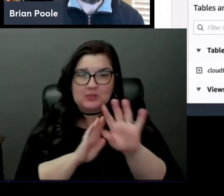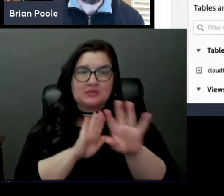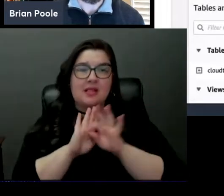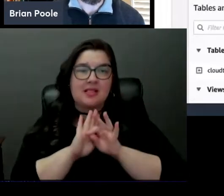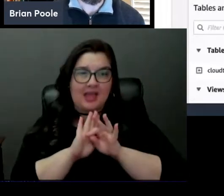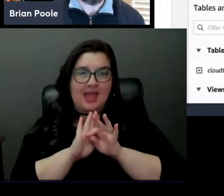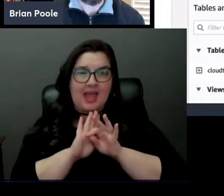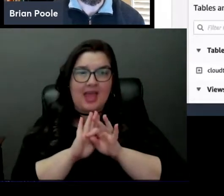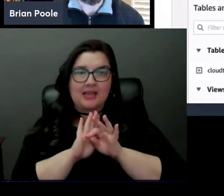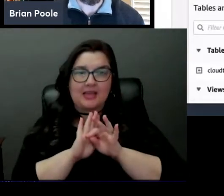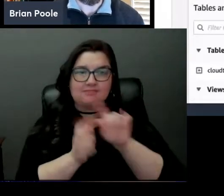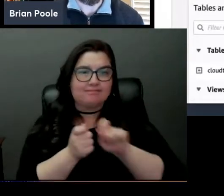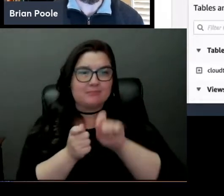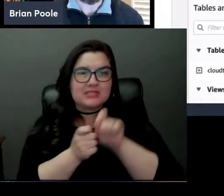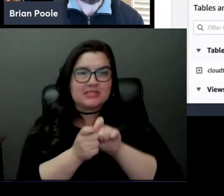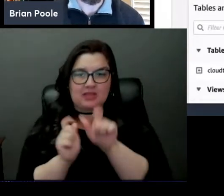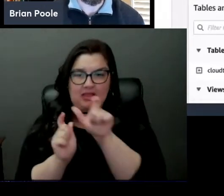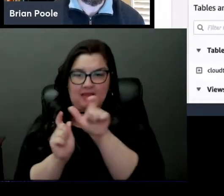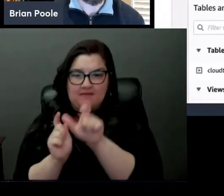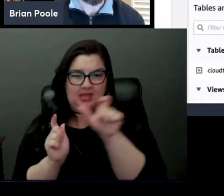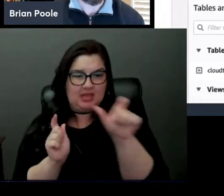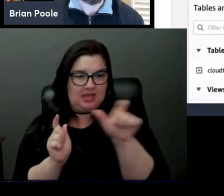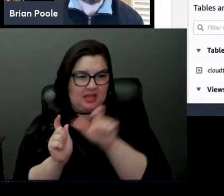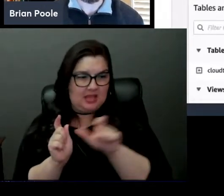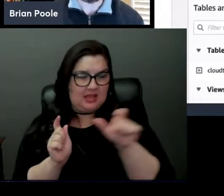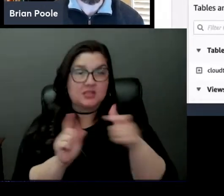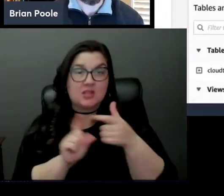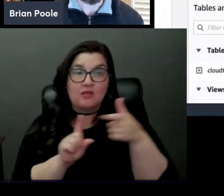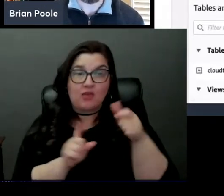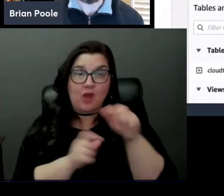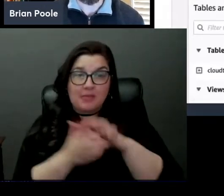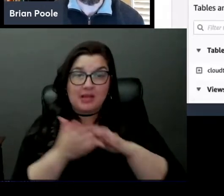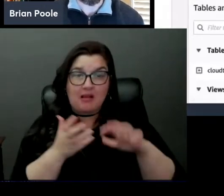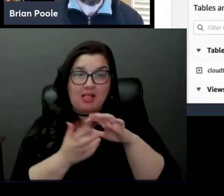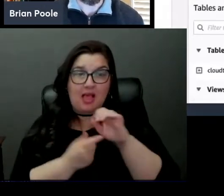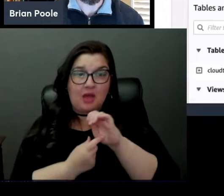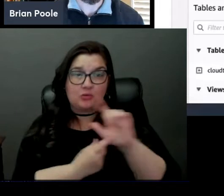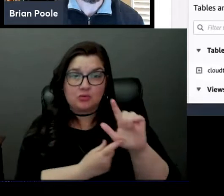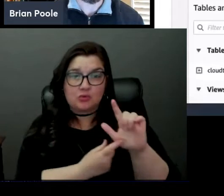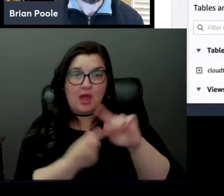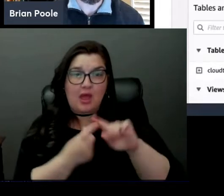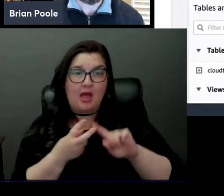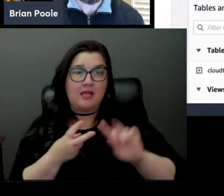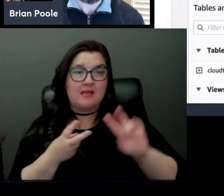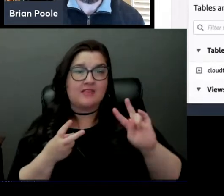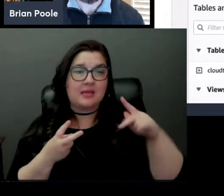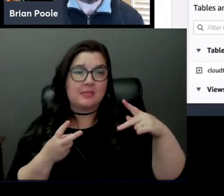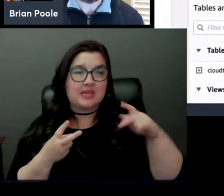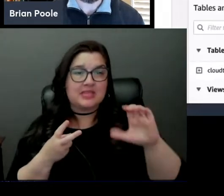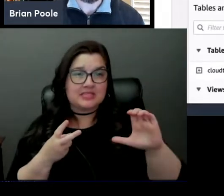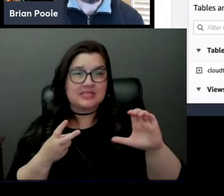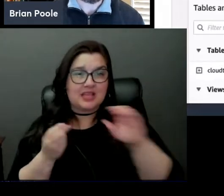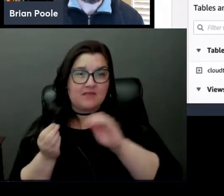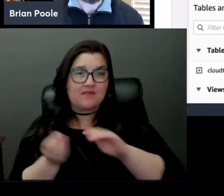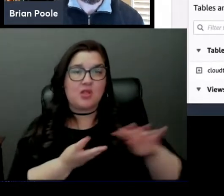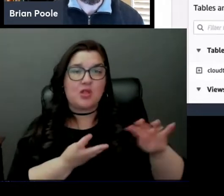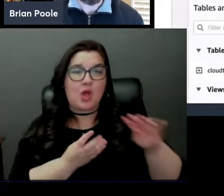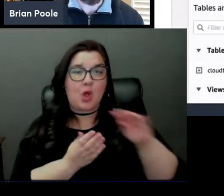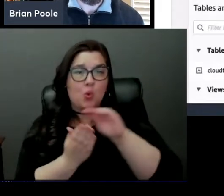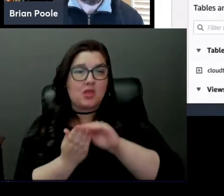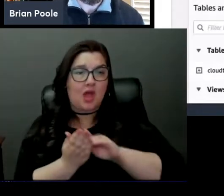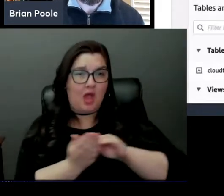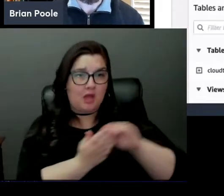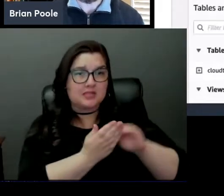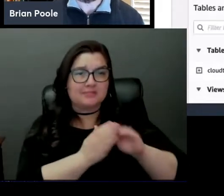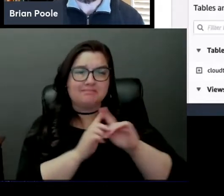particular fields from those CloudTrail logs or those VPC flow logs, etc. So maybe you want to